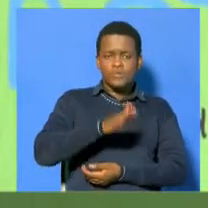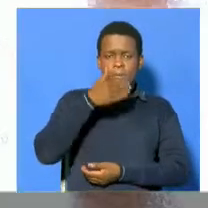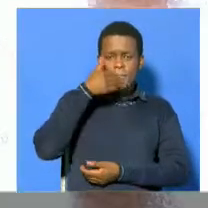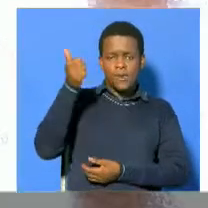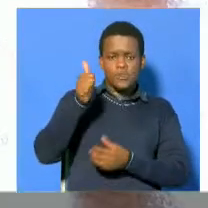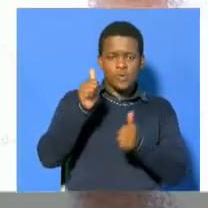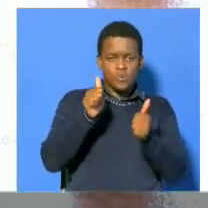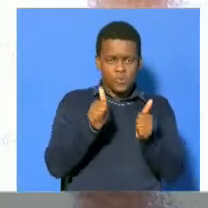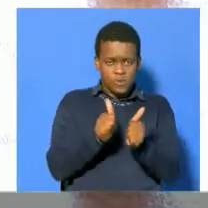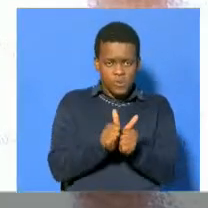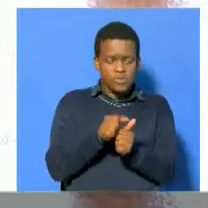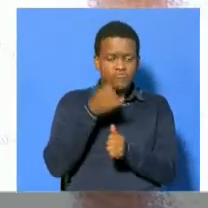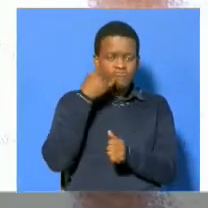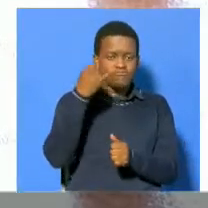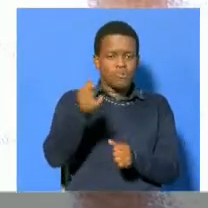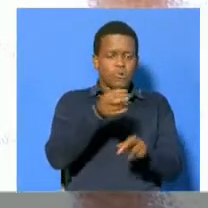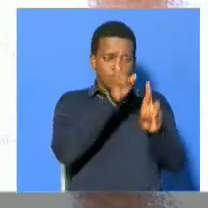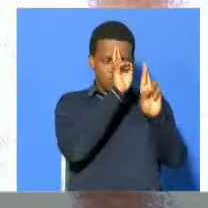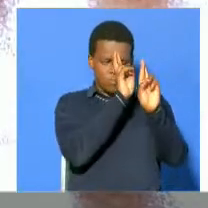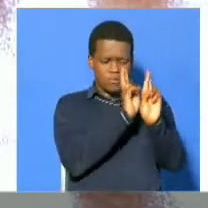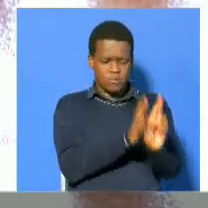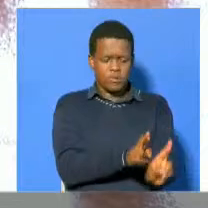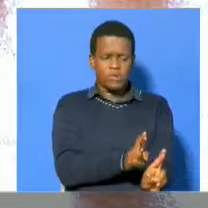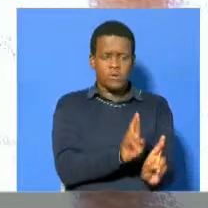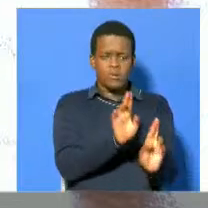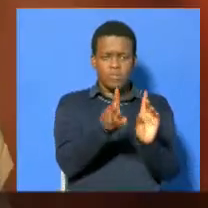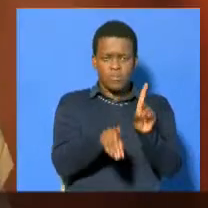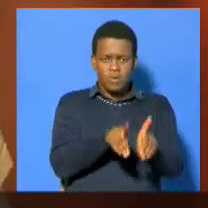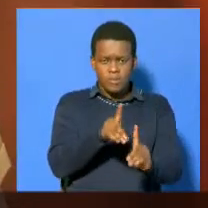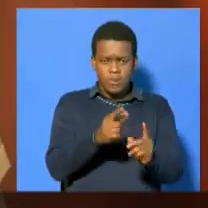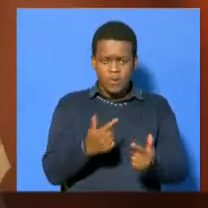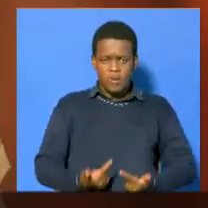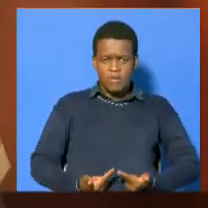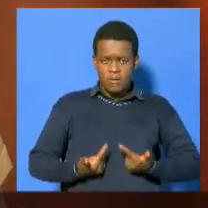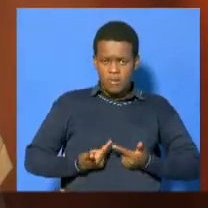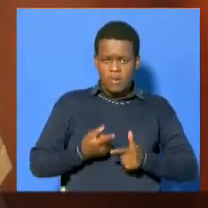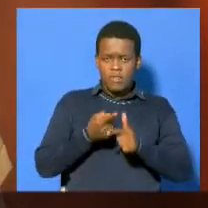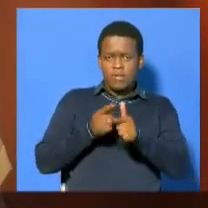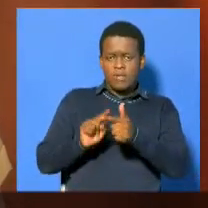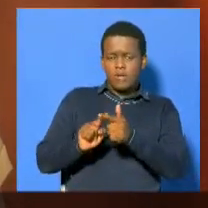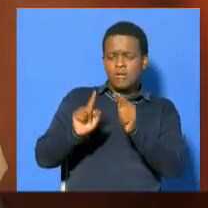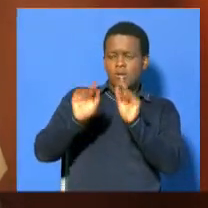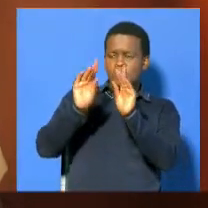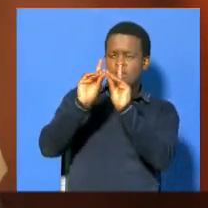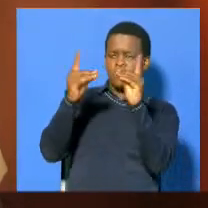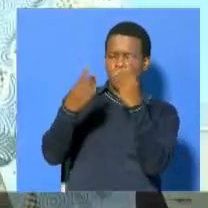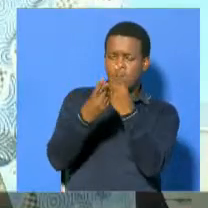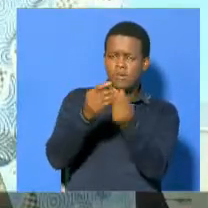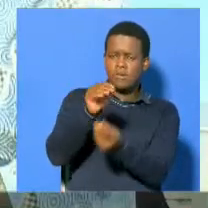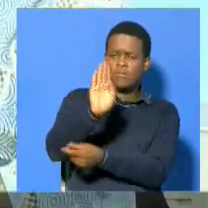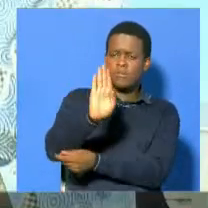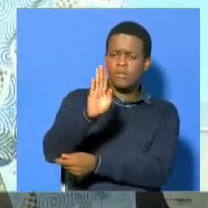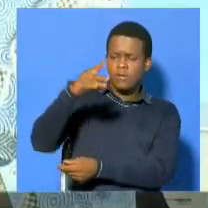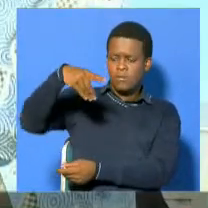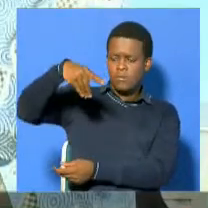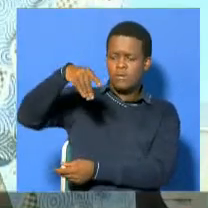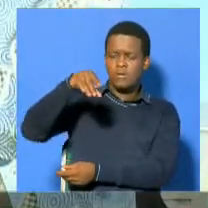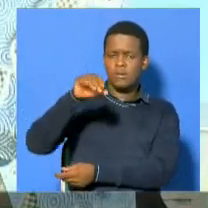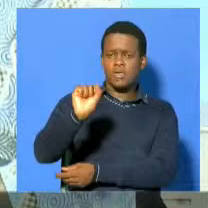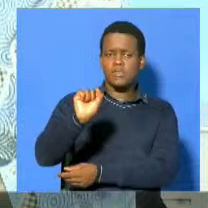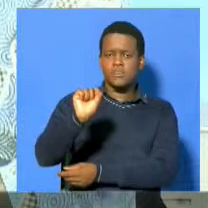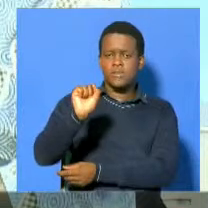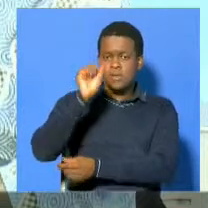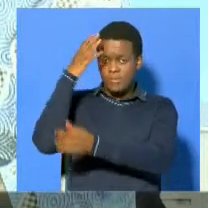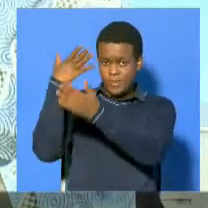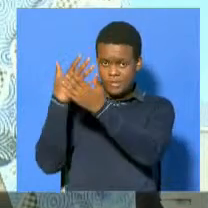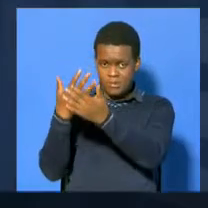of respect for human rights, the Botswana Prison Service has taken initiative to take prisoners through the requirements and processes of the